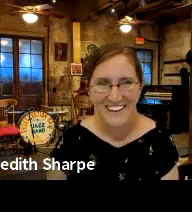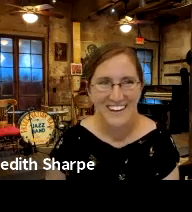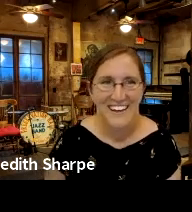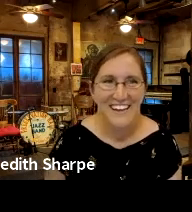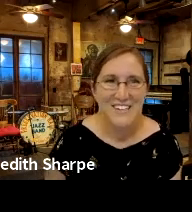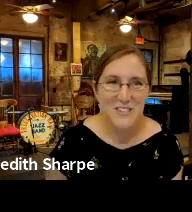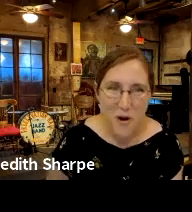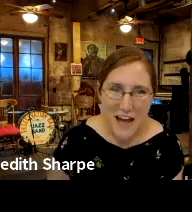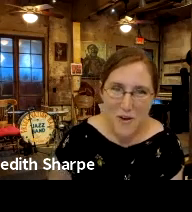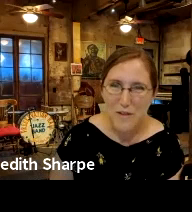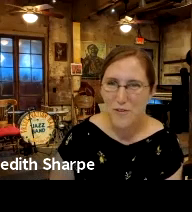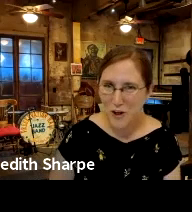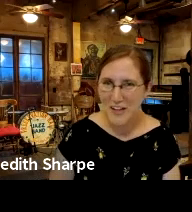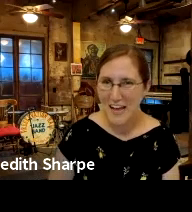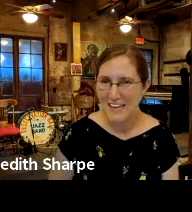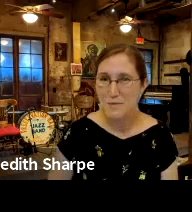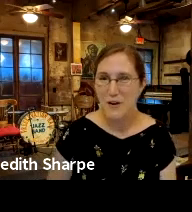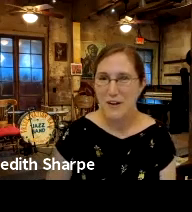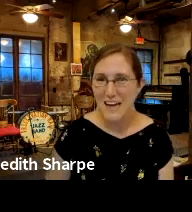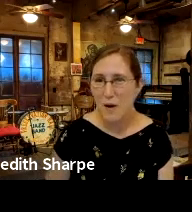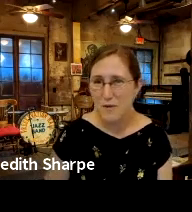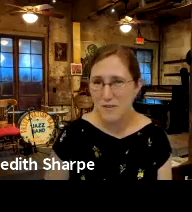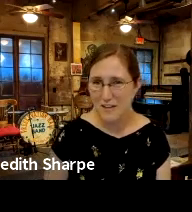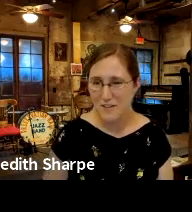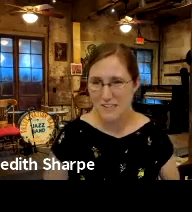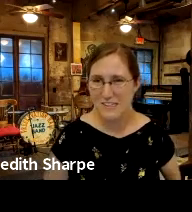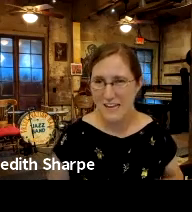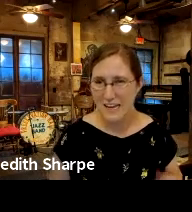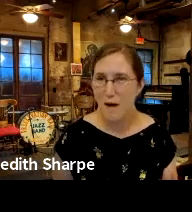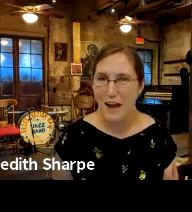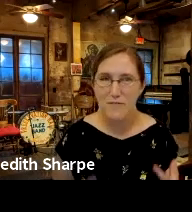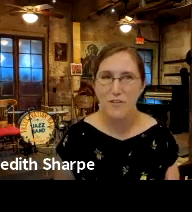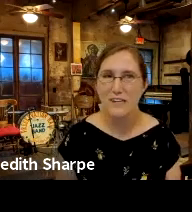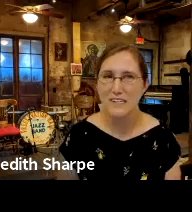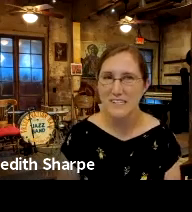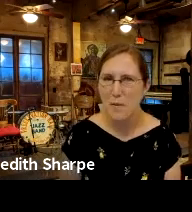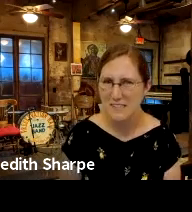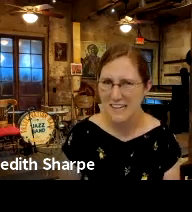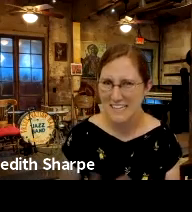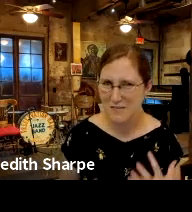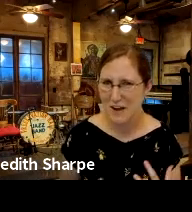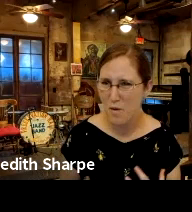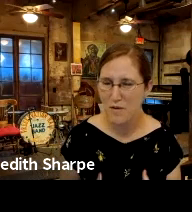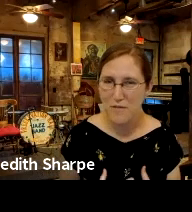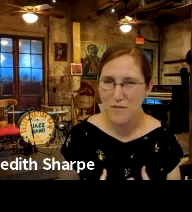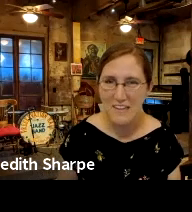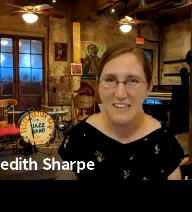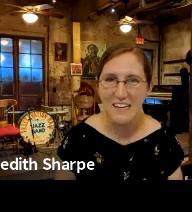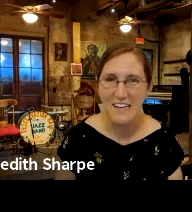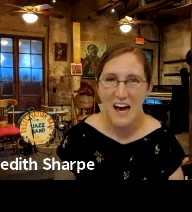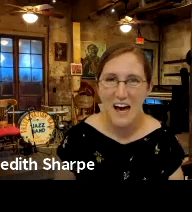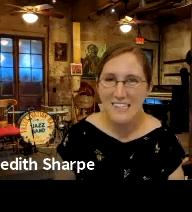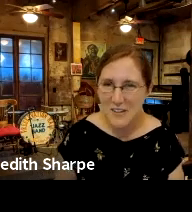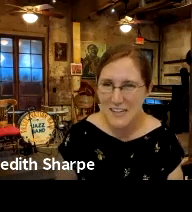Okay. So now that we've learned and experienced how music can facilitate mindfulness and help us identify what we're